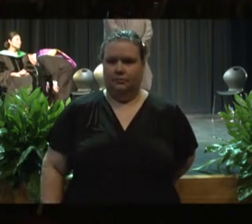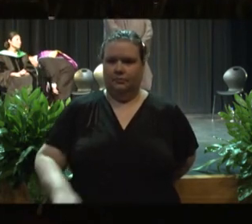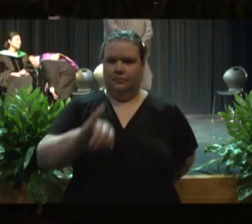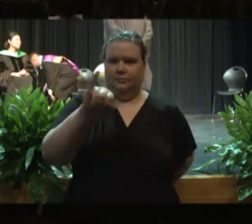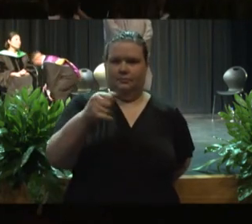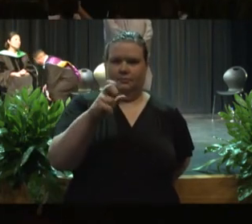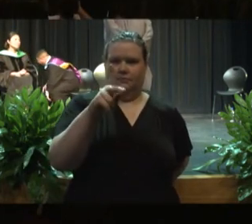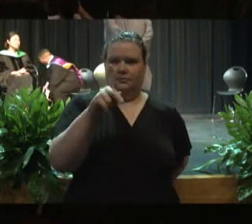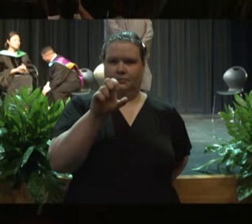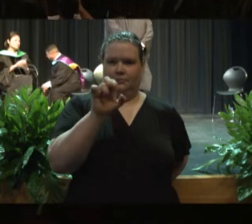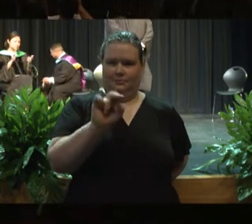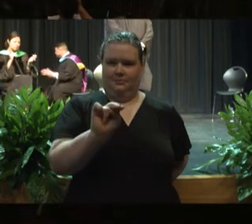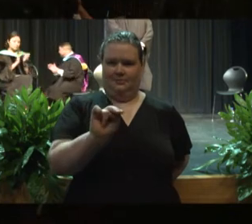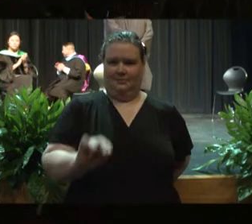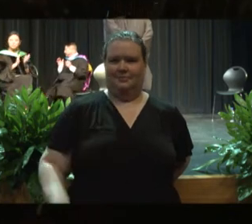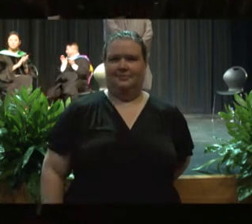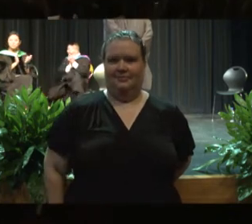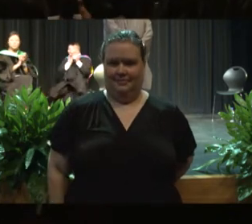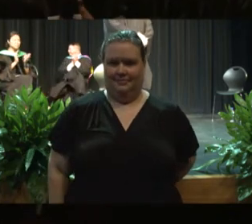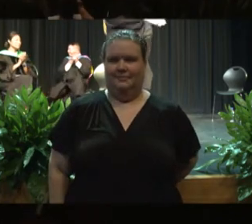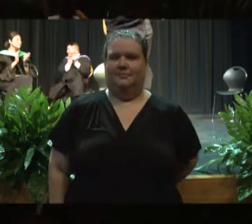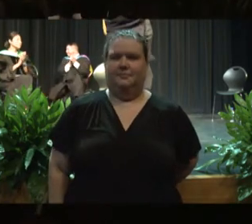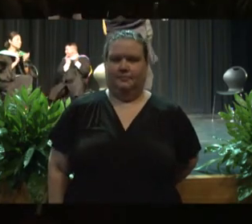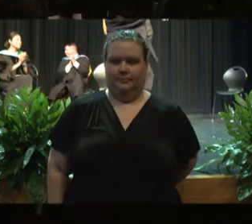Reginald Dwayne Jackson Jr.